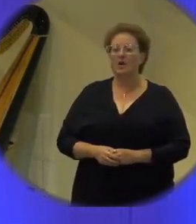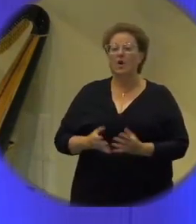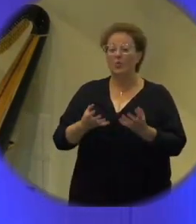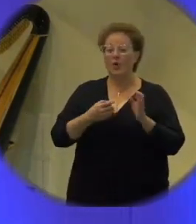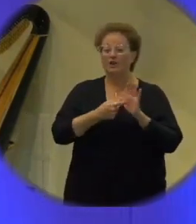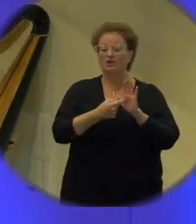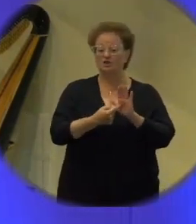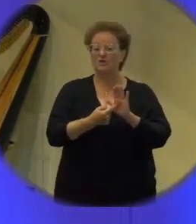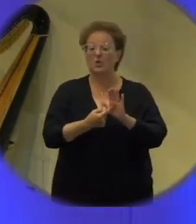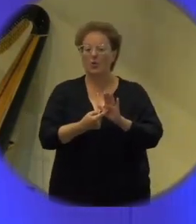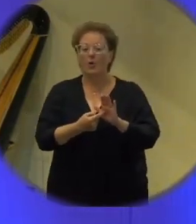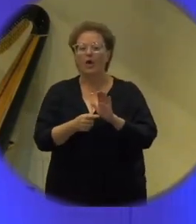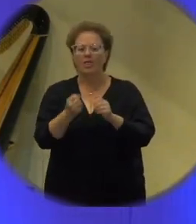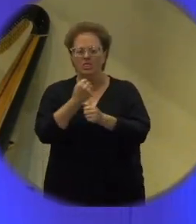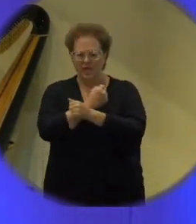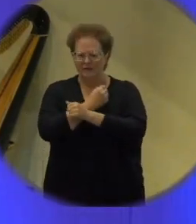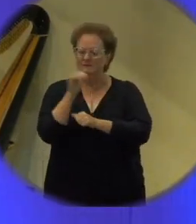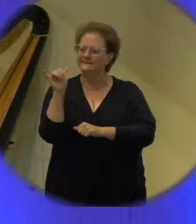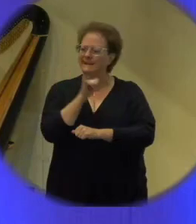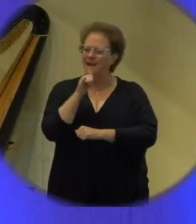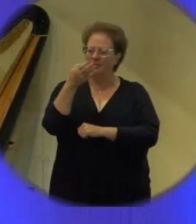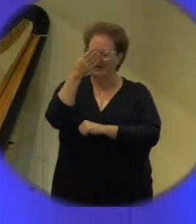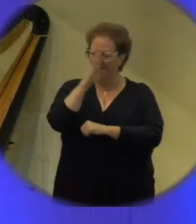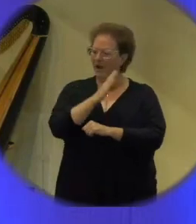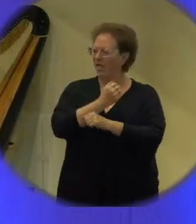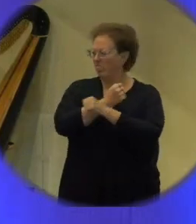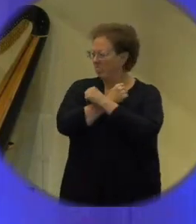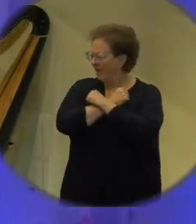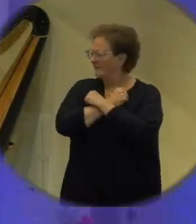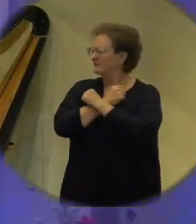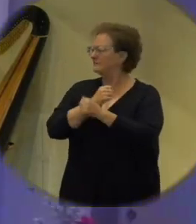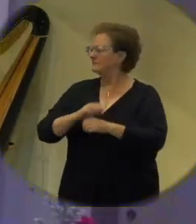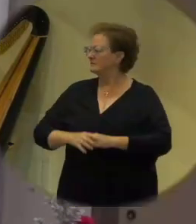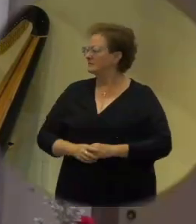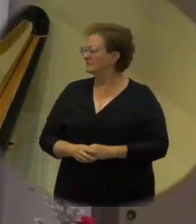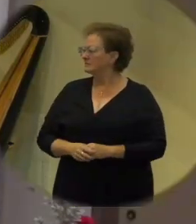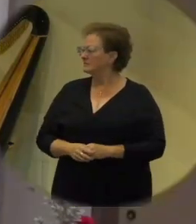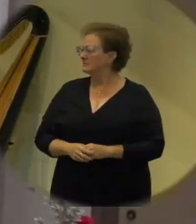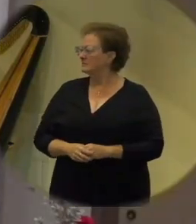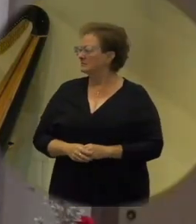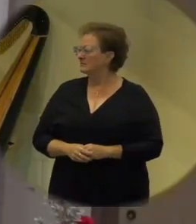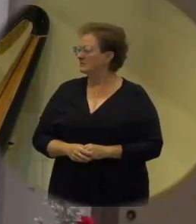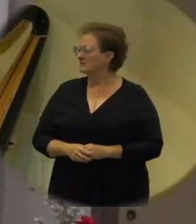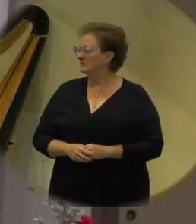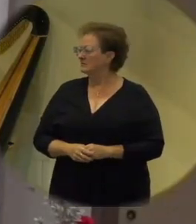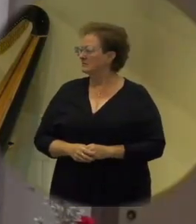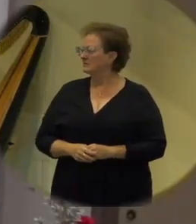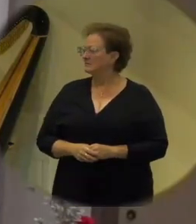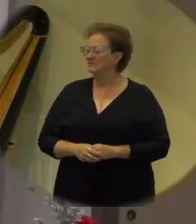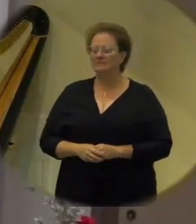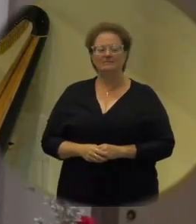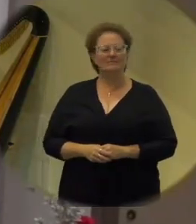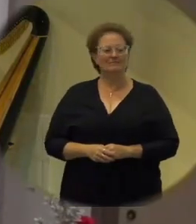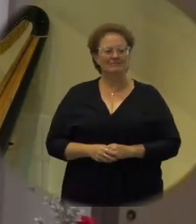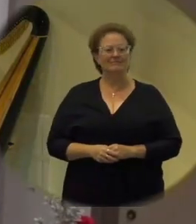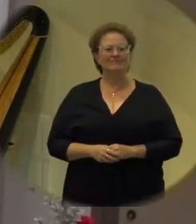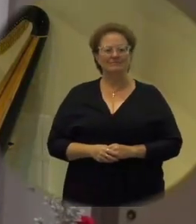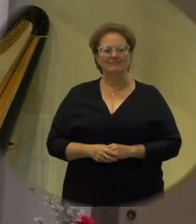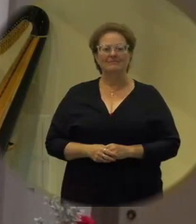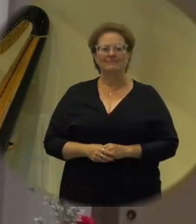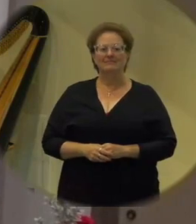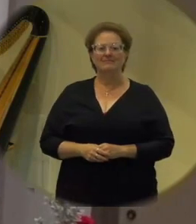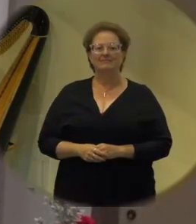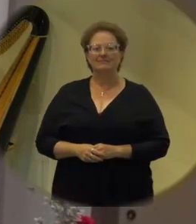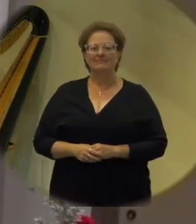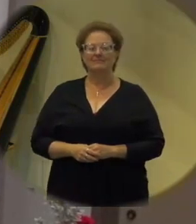I want you to love her the way I have to love you. Oh, man, that's a sermon text for another